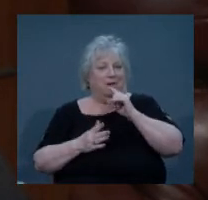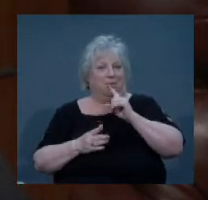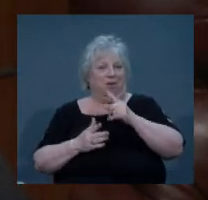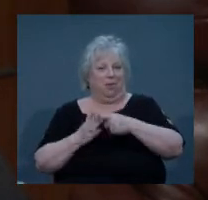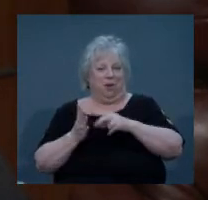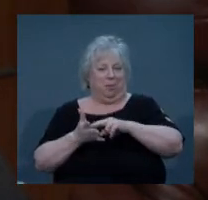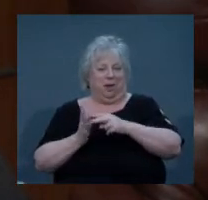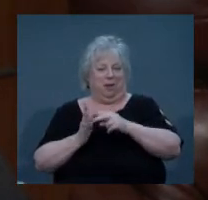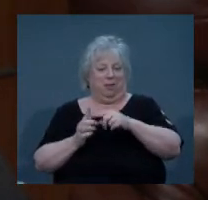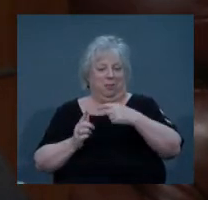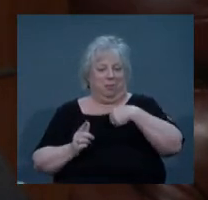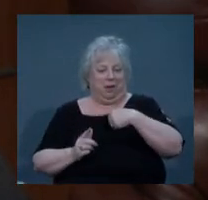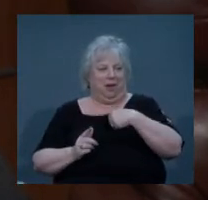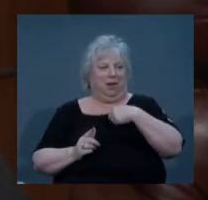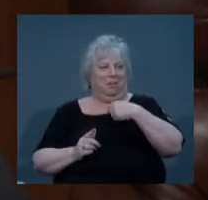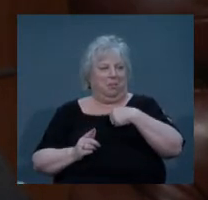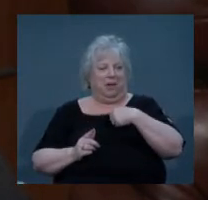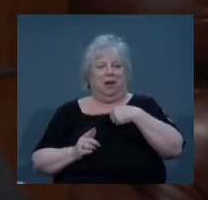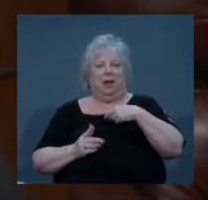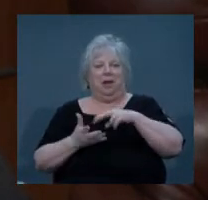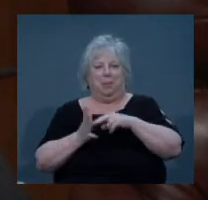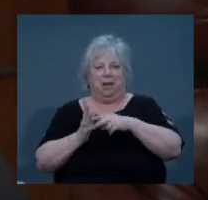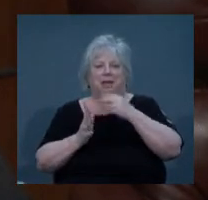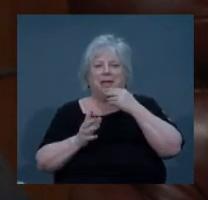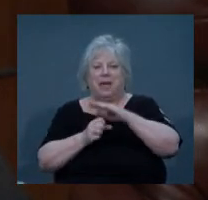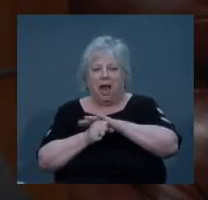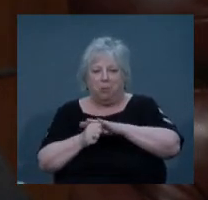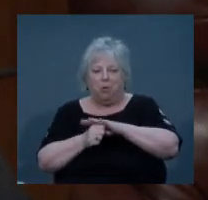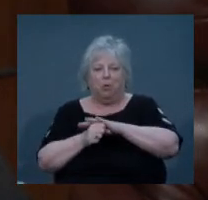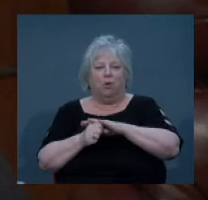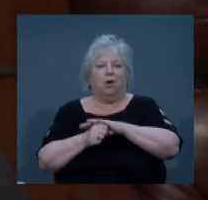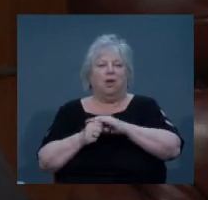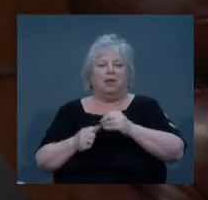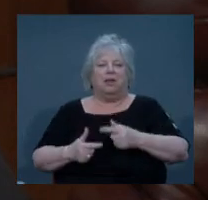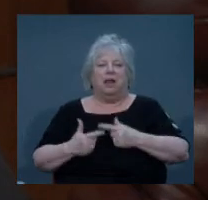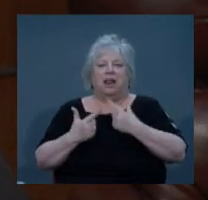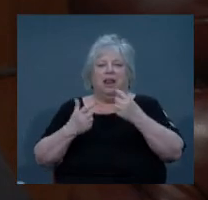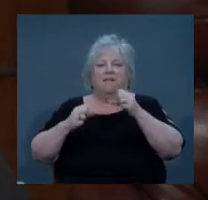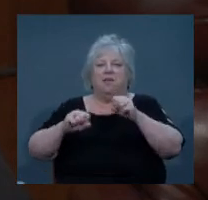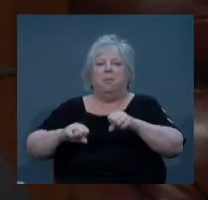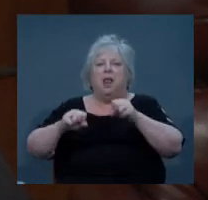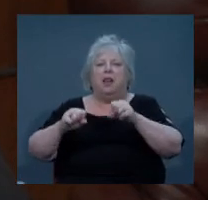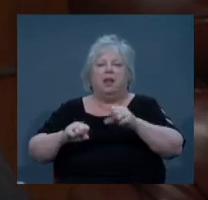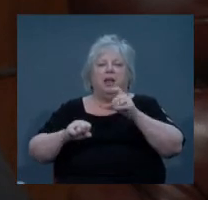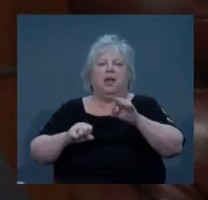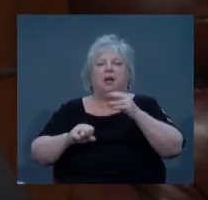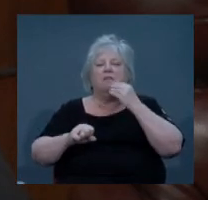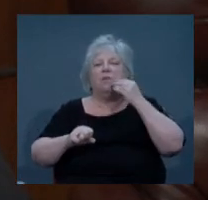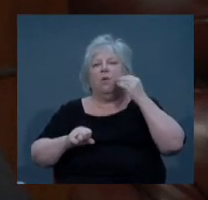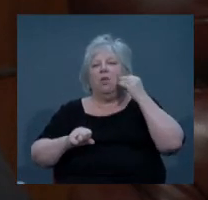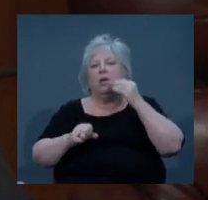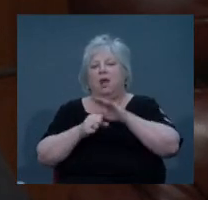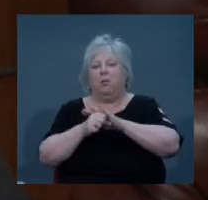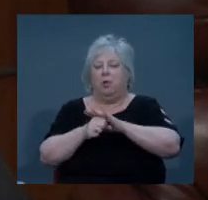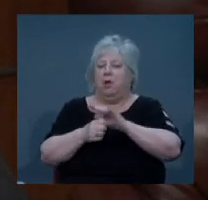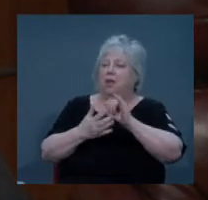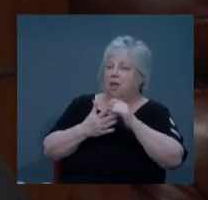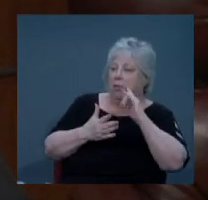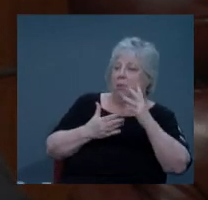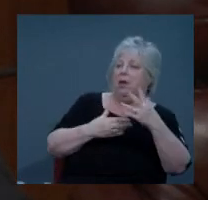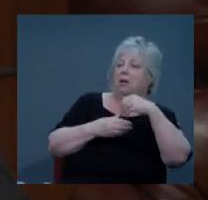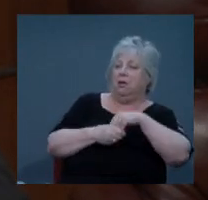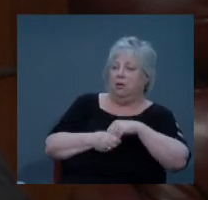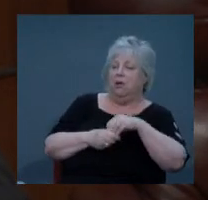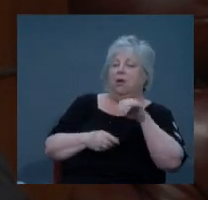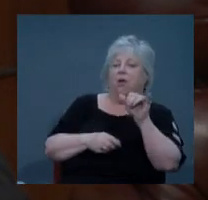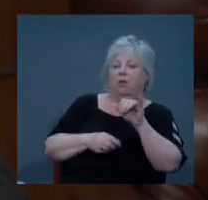to me. To me, it means the neighborhoods, how the livability of the neighborhoods, how... and that would be included in that as